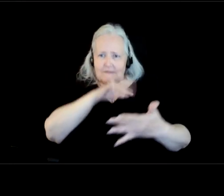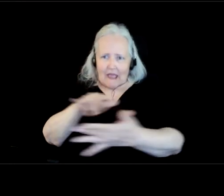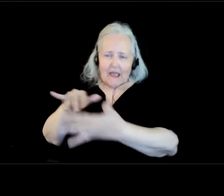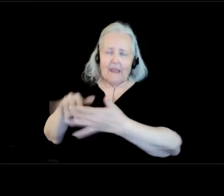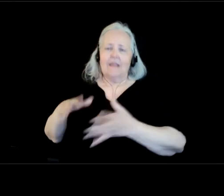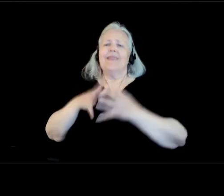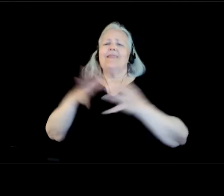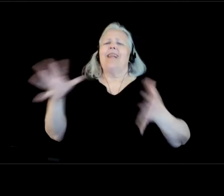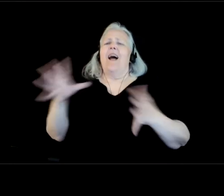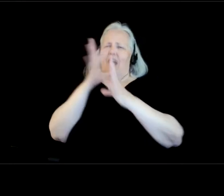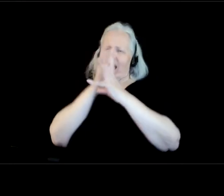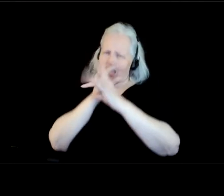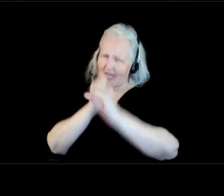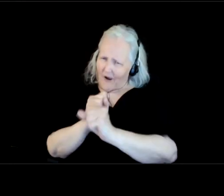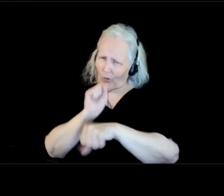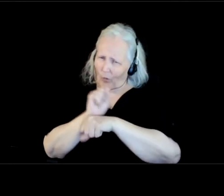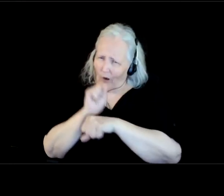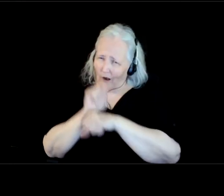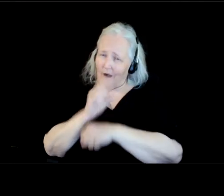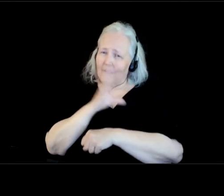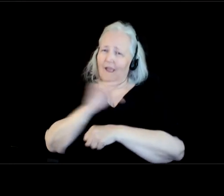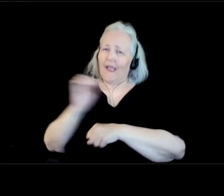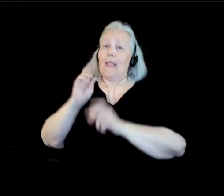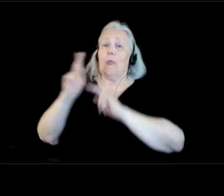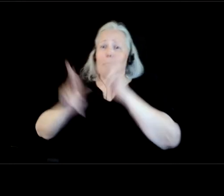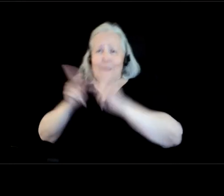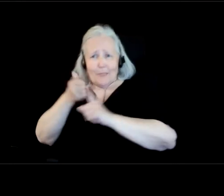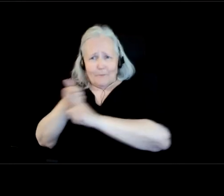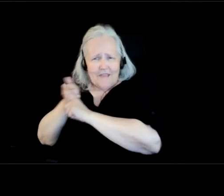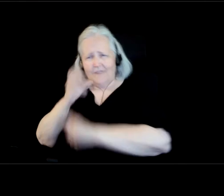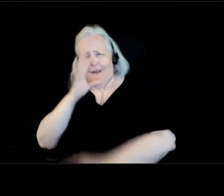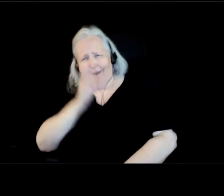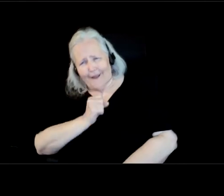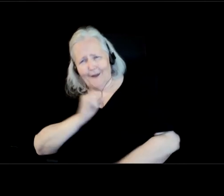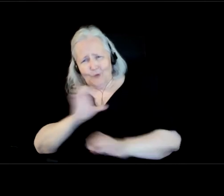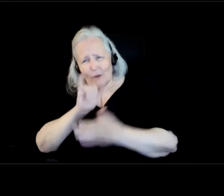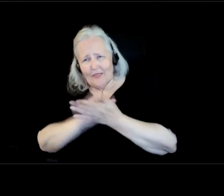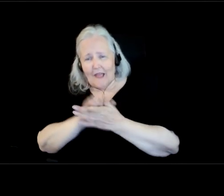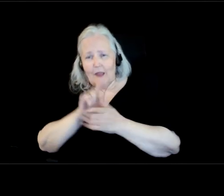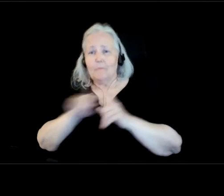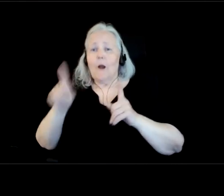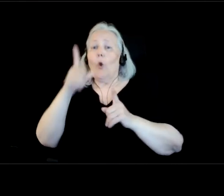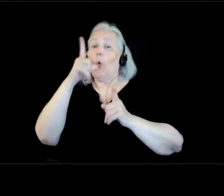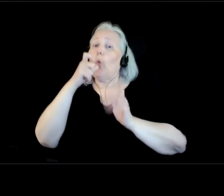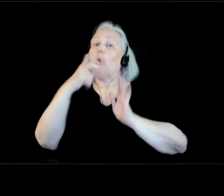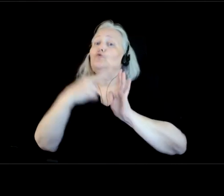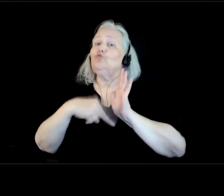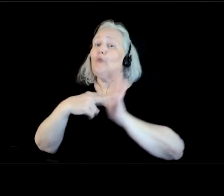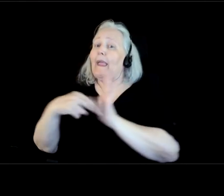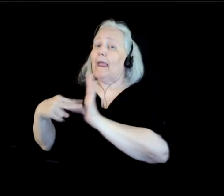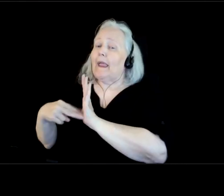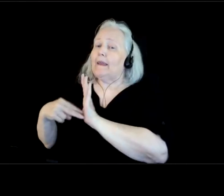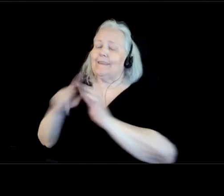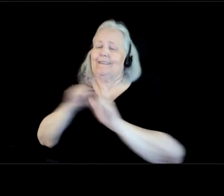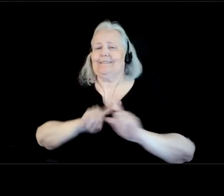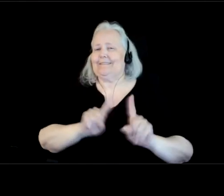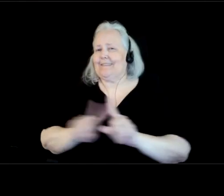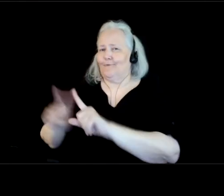and a lot of interesting people doing that work. But the audience is different for each group. And I